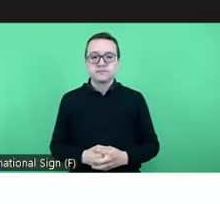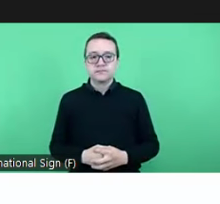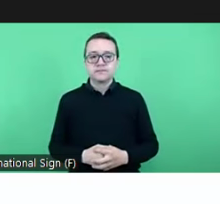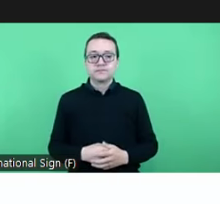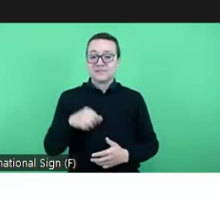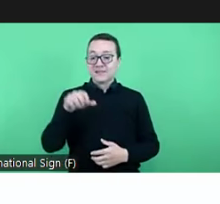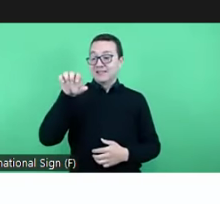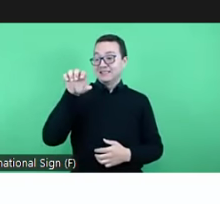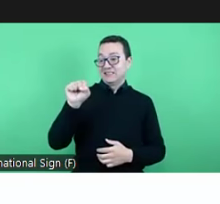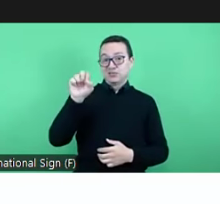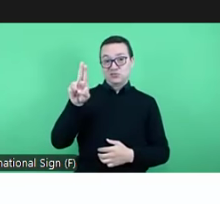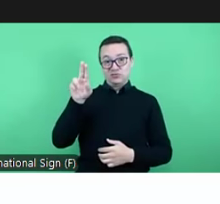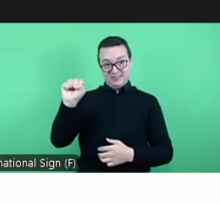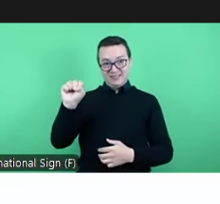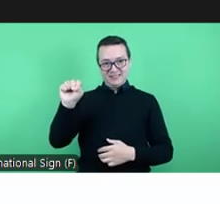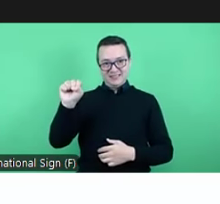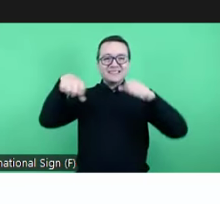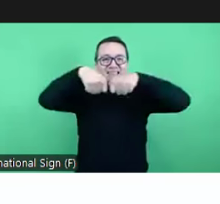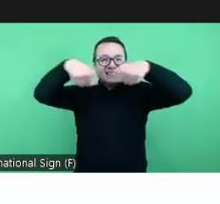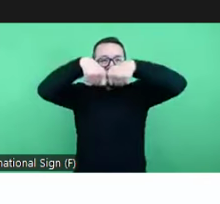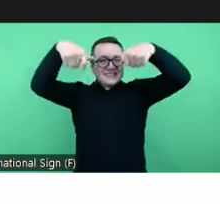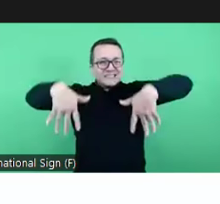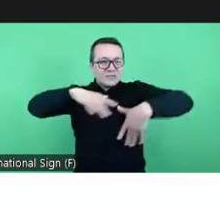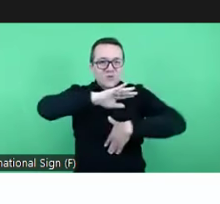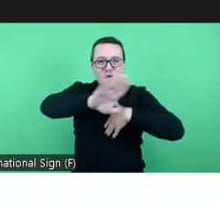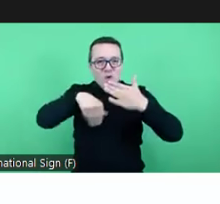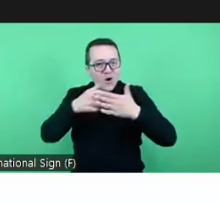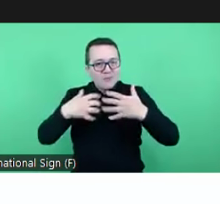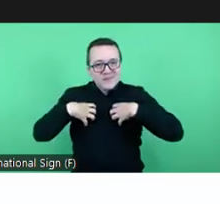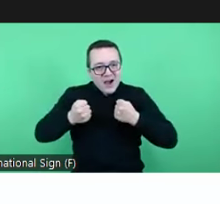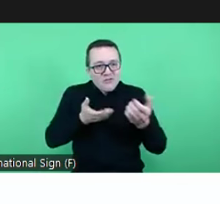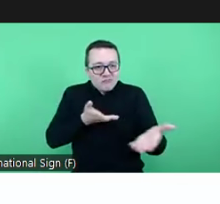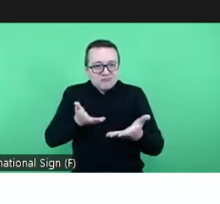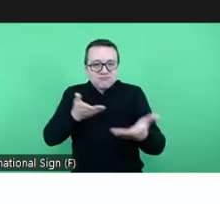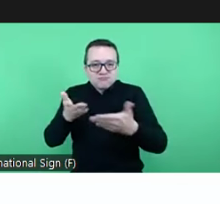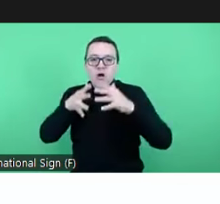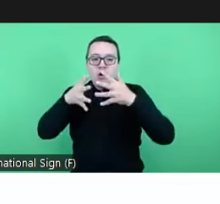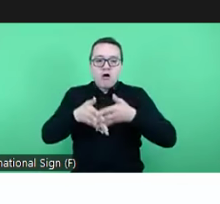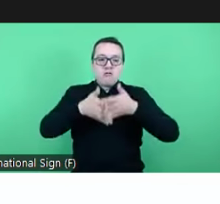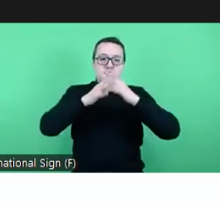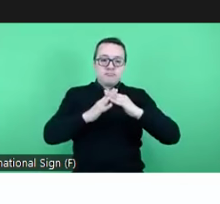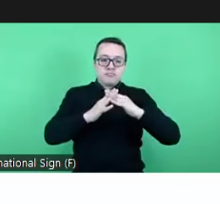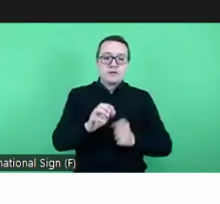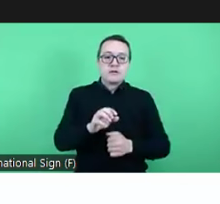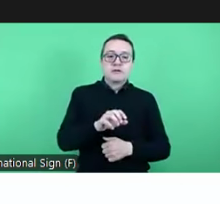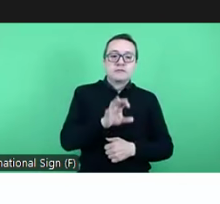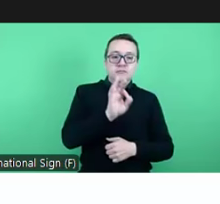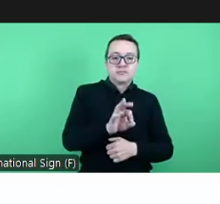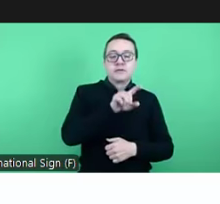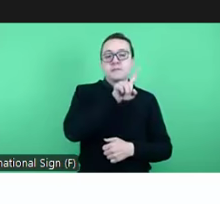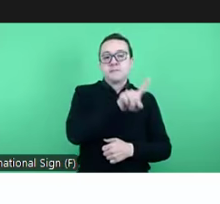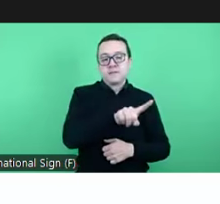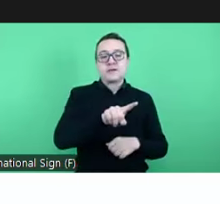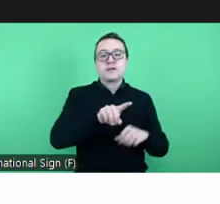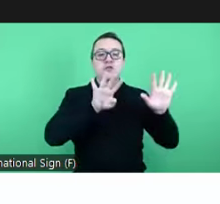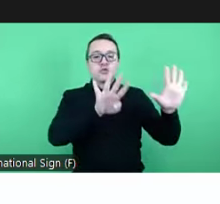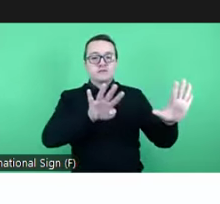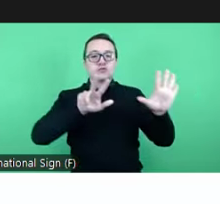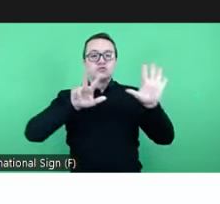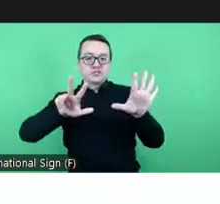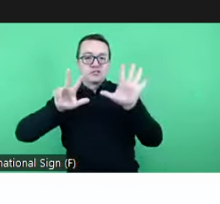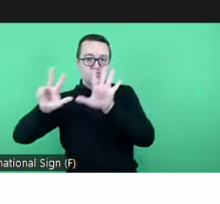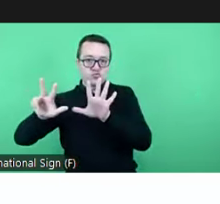SUS was 1988 created in 1988 com a Constituição Federal e foi regulamentado pela Lei with Orgânica the